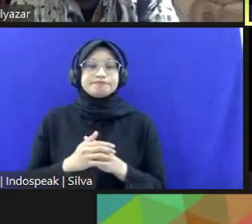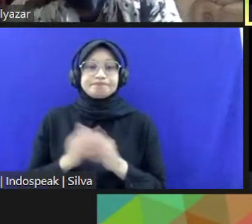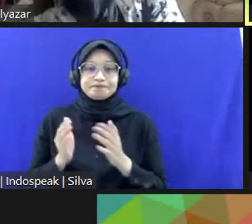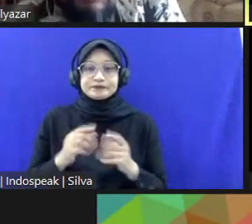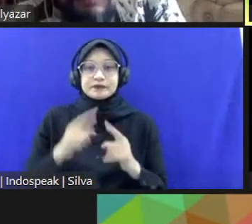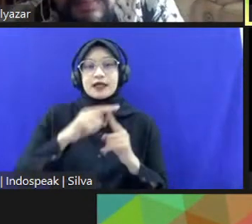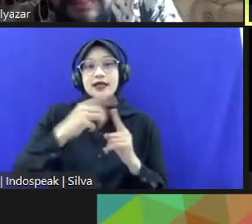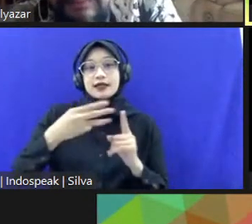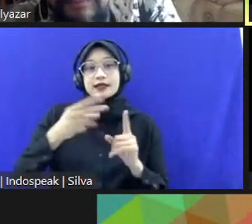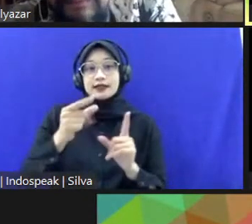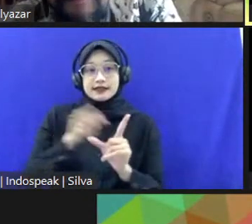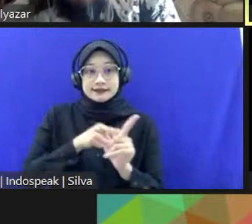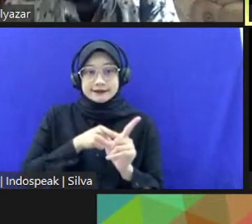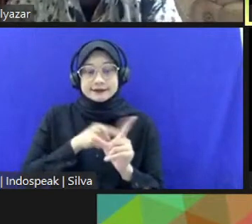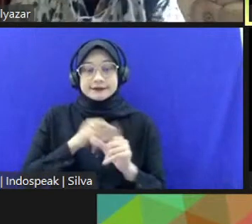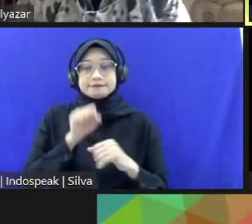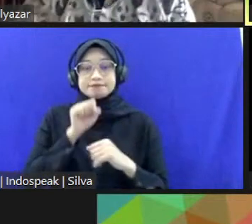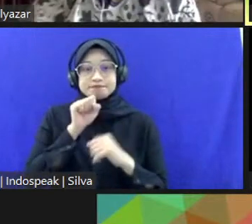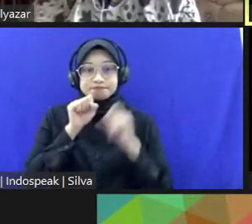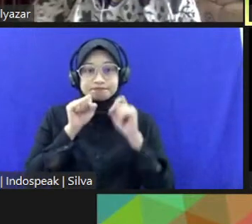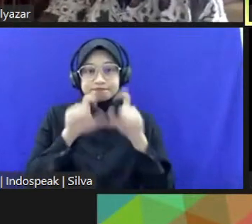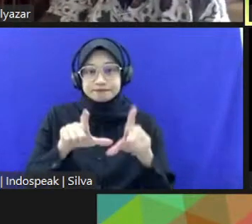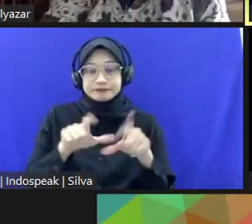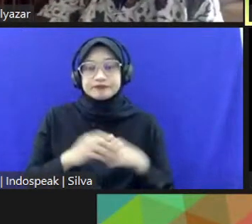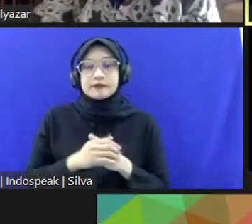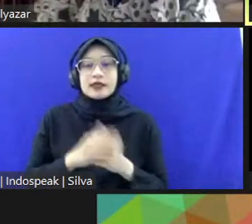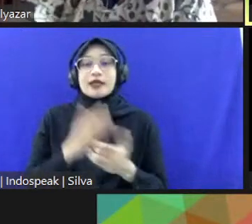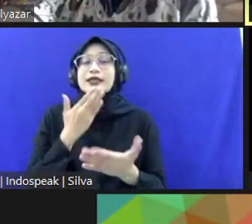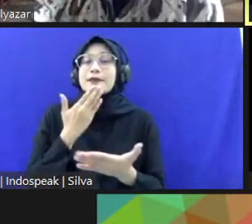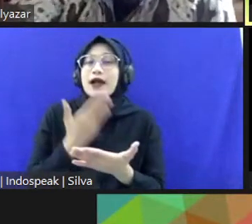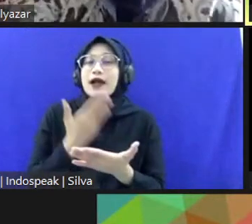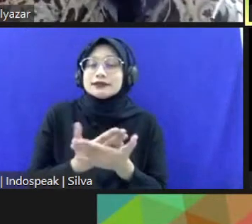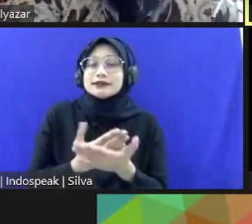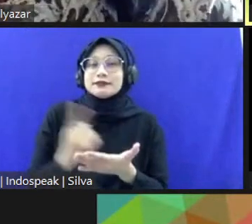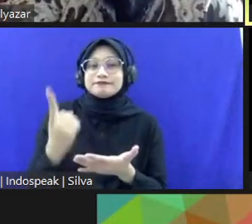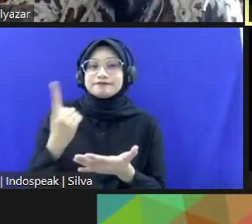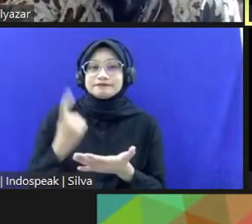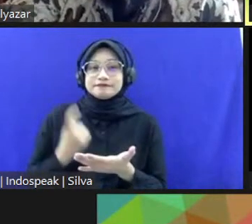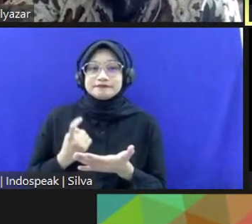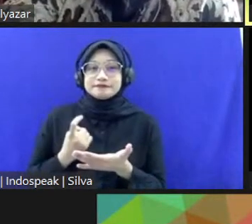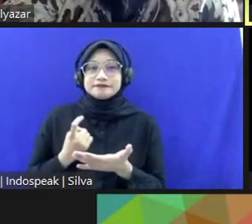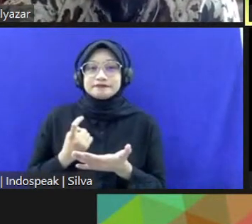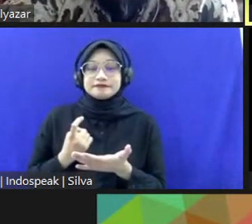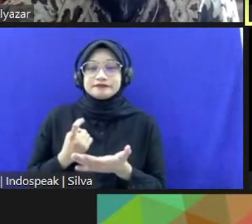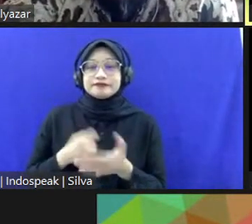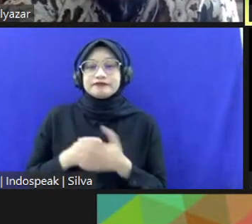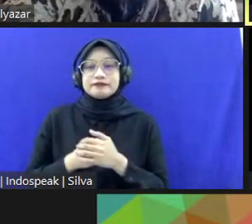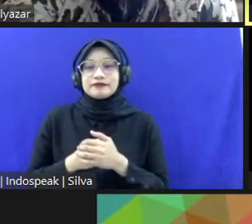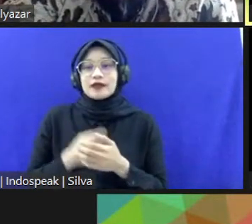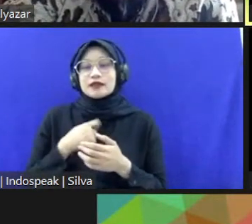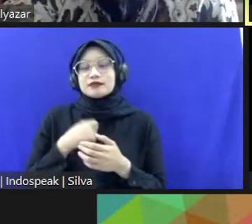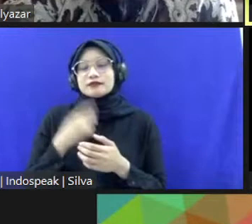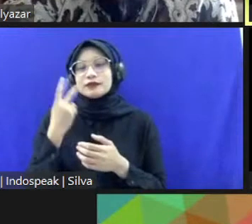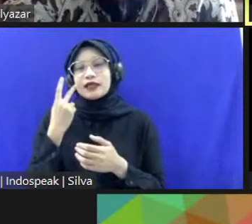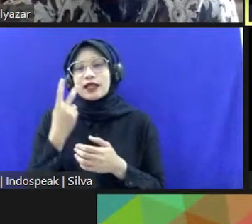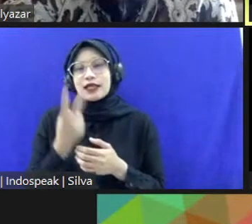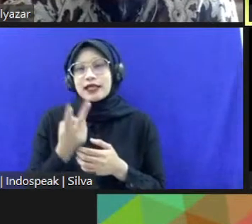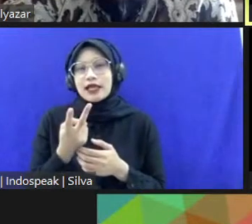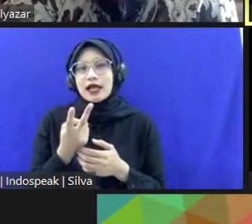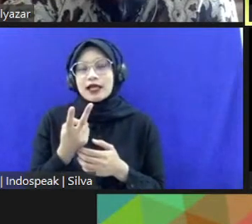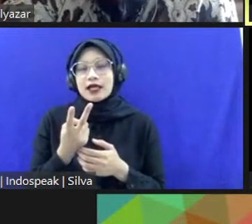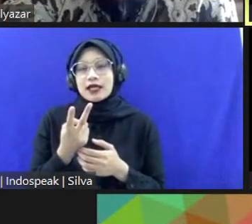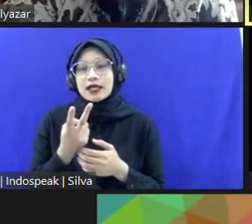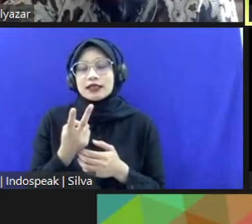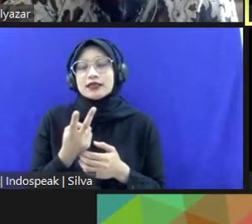question, because I think we could look at benchmarking in two dimensions.